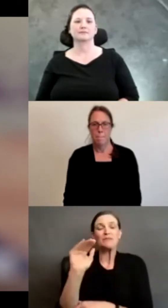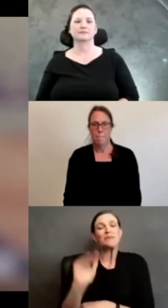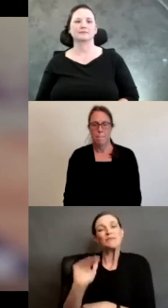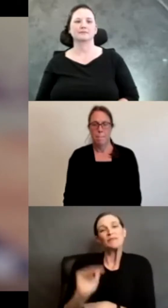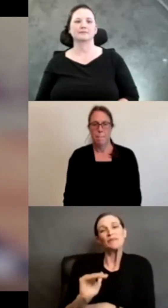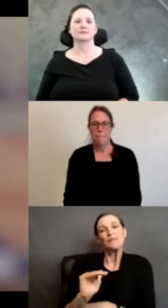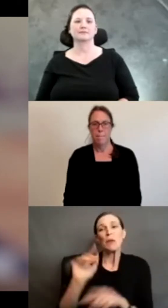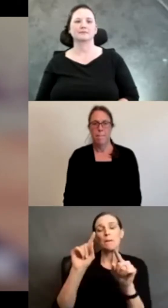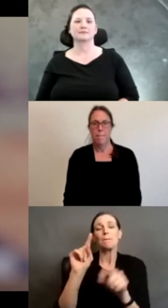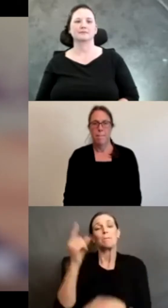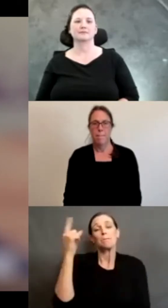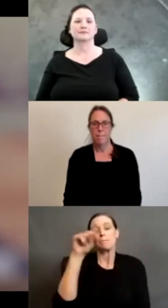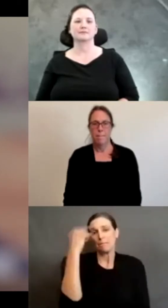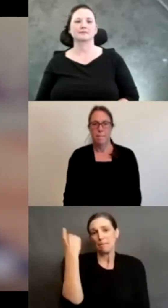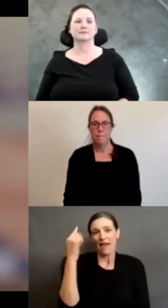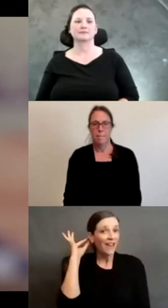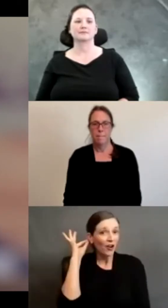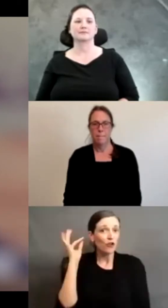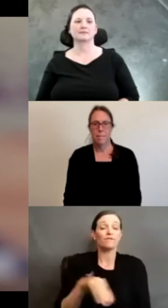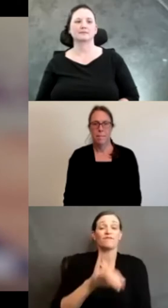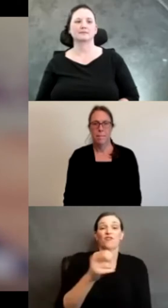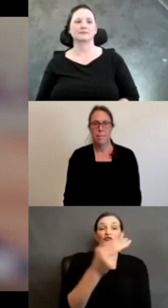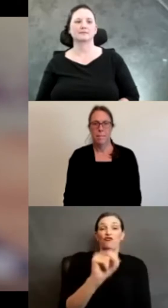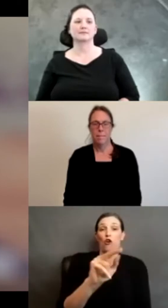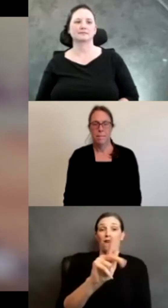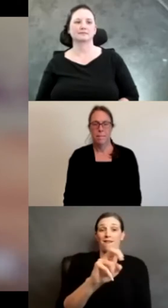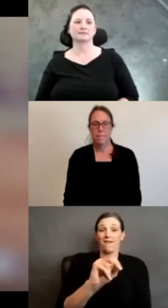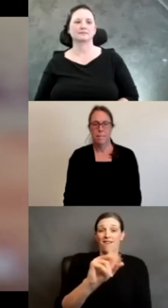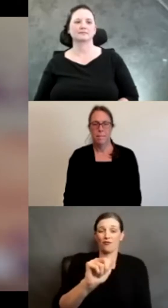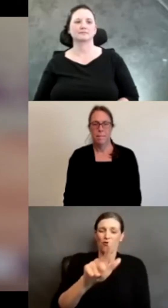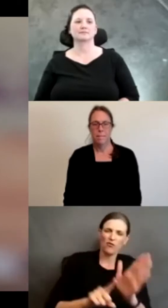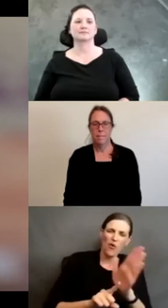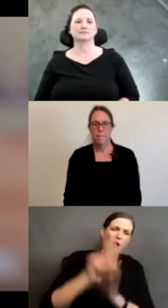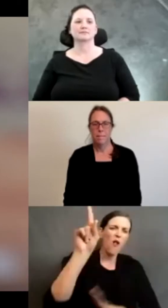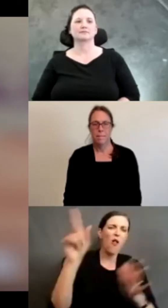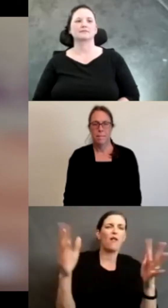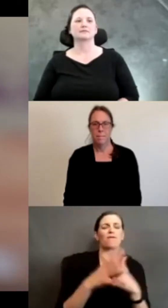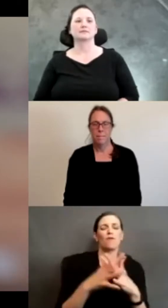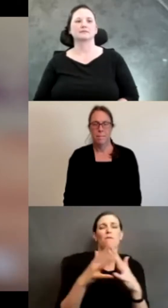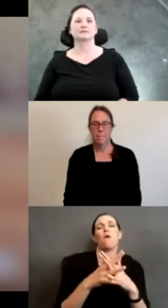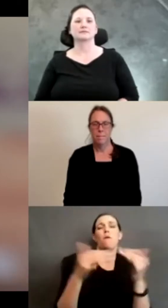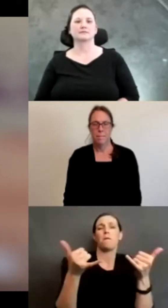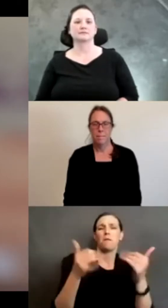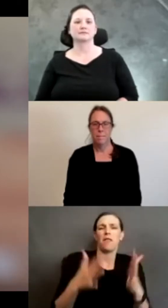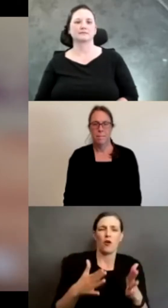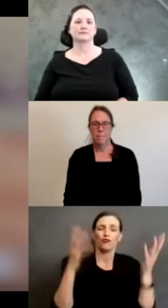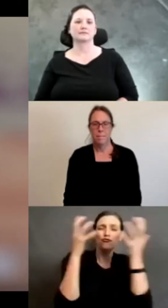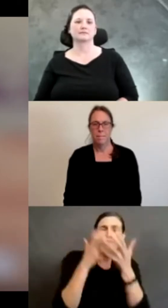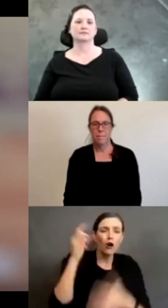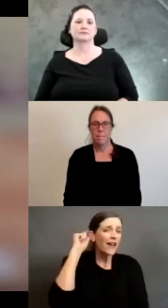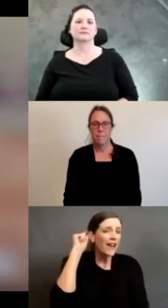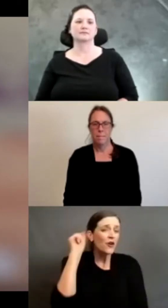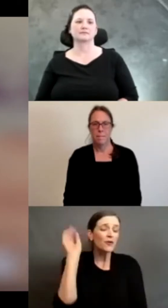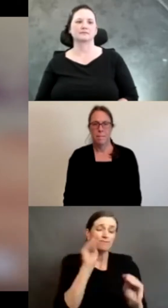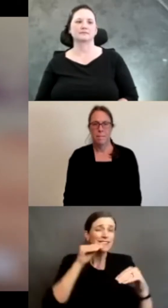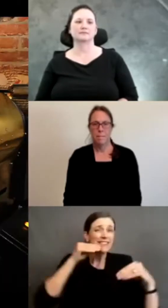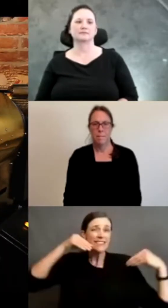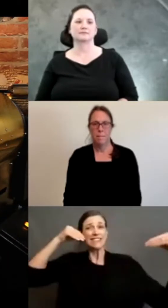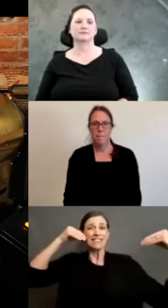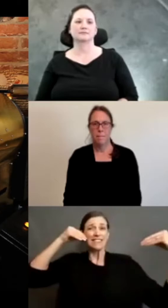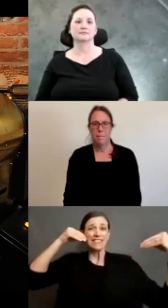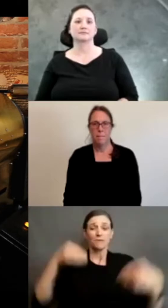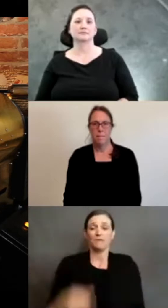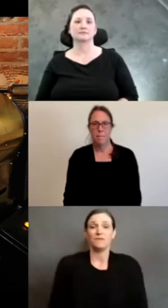hair. And John Kendall is a tall football player with dark hair and a huge smile. Whoa, I'll get out of